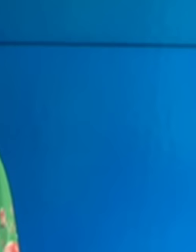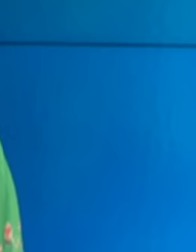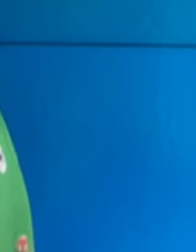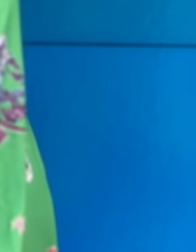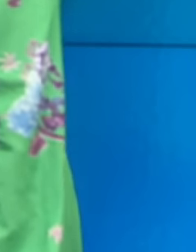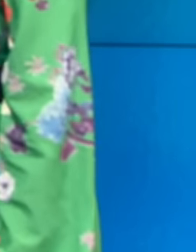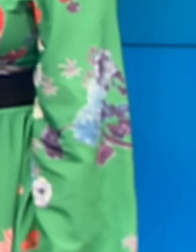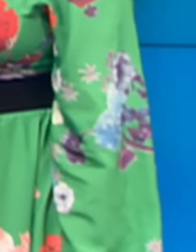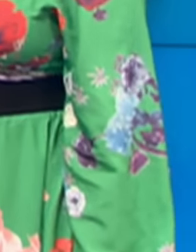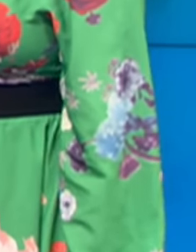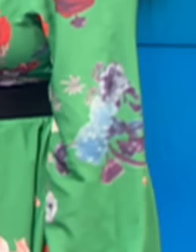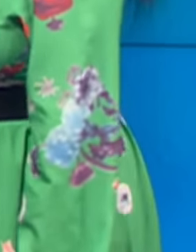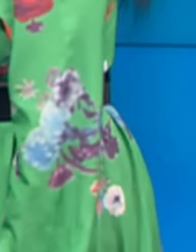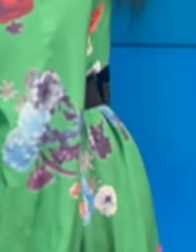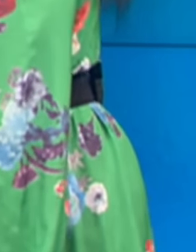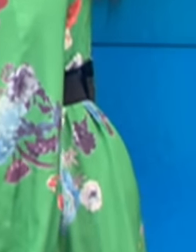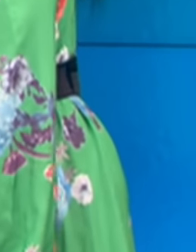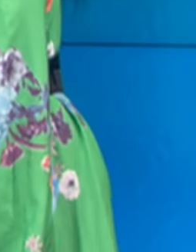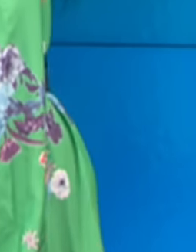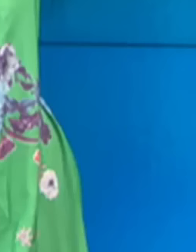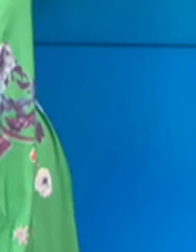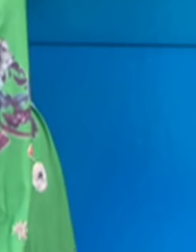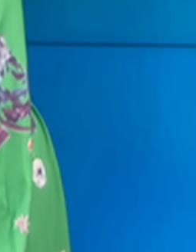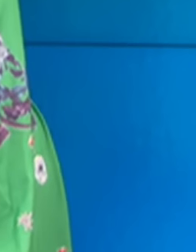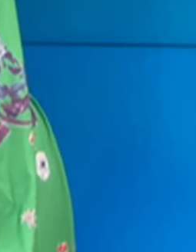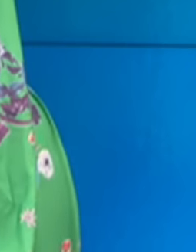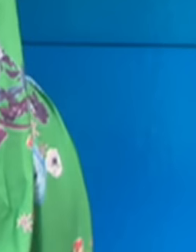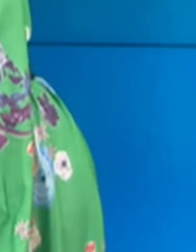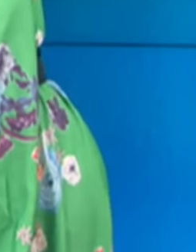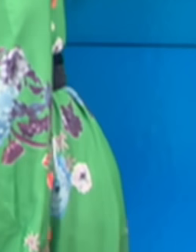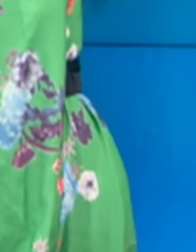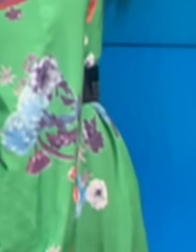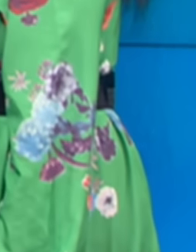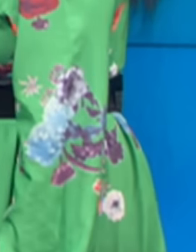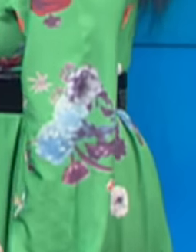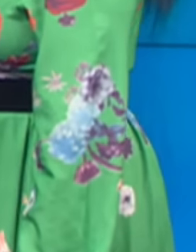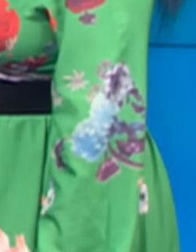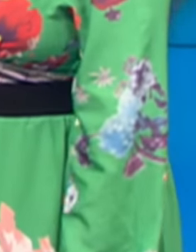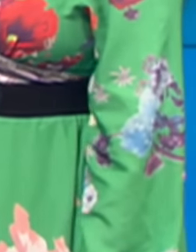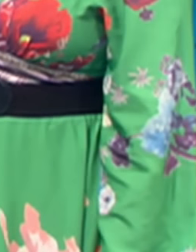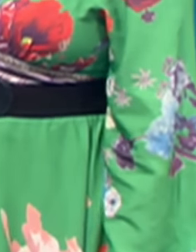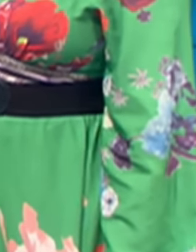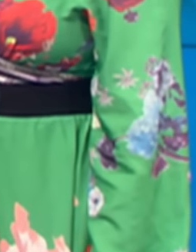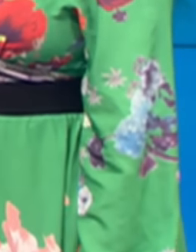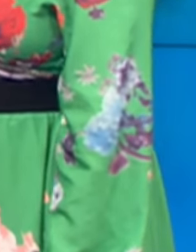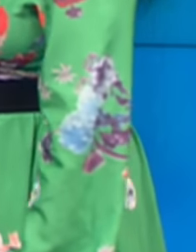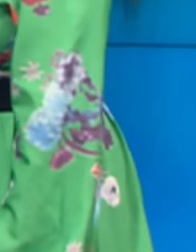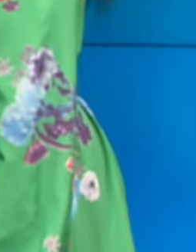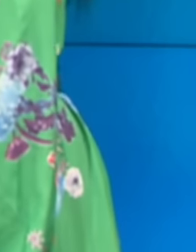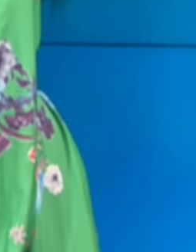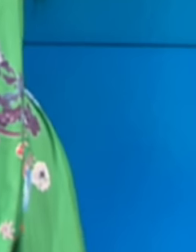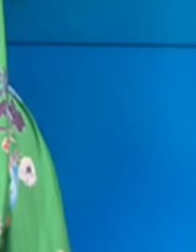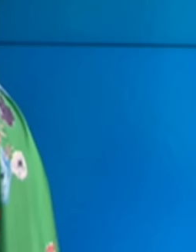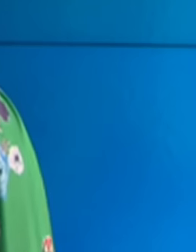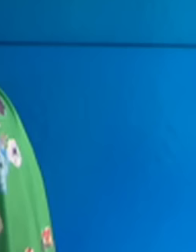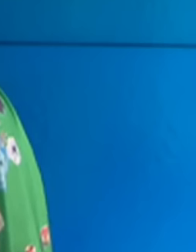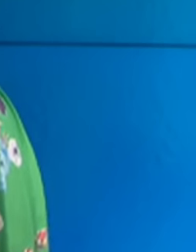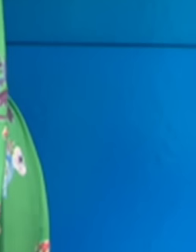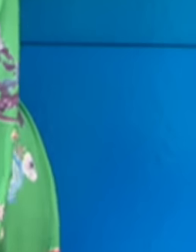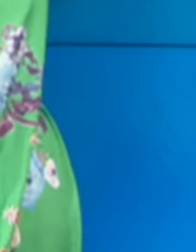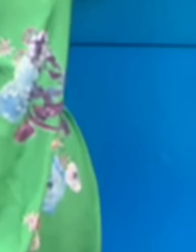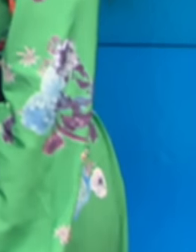theogela fatshe go la Cape Town a ke re tlhokomele mo dipula tšela ra di bona di santšane di le gona ge re lebelela gape go tlabe go ntše go tloba le letlhwa gape dikarolong tšeo